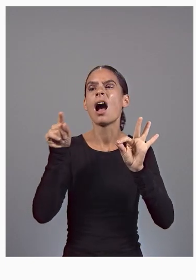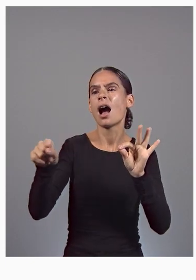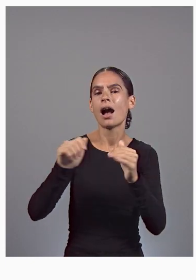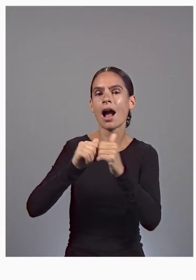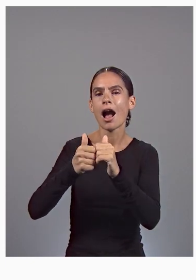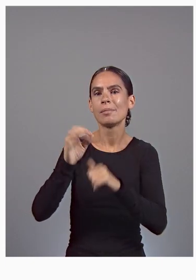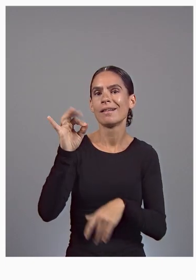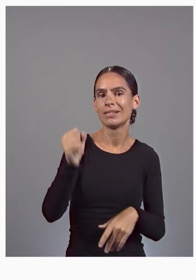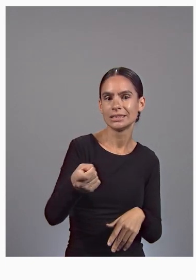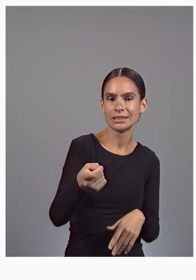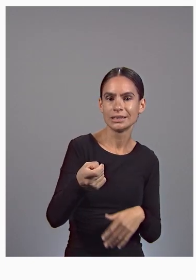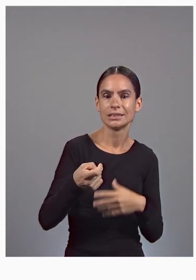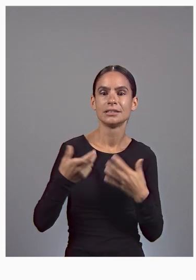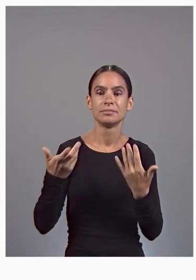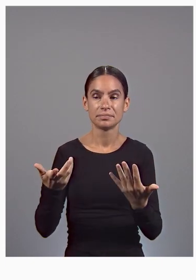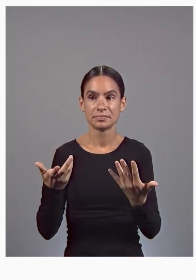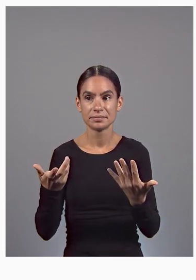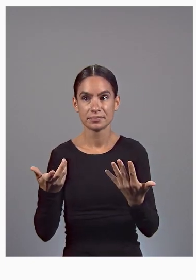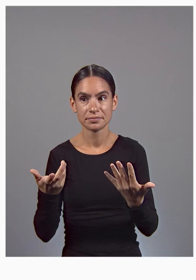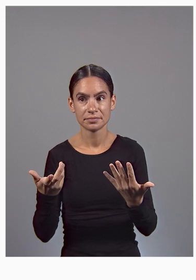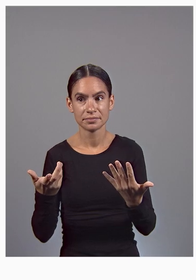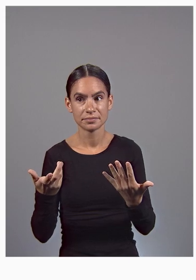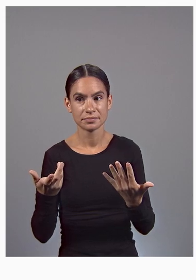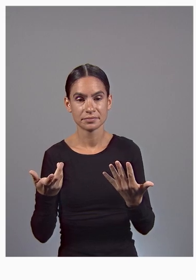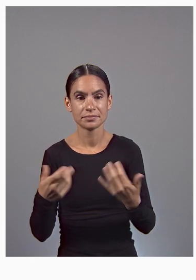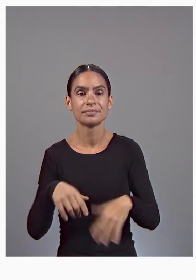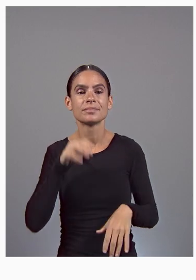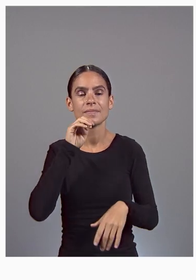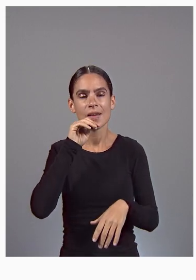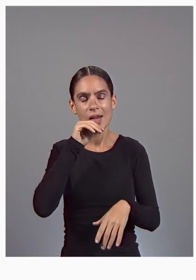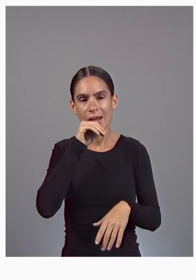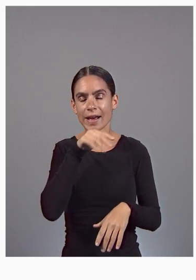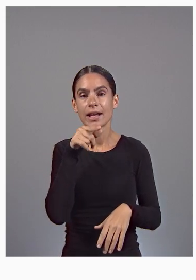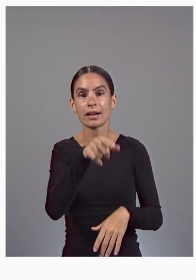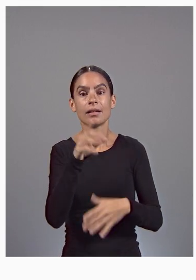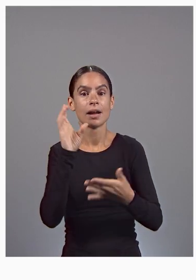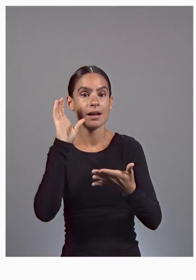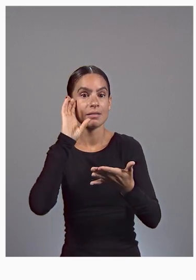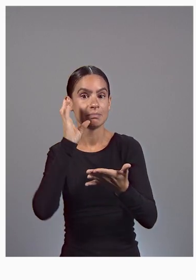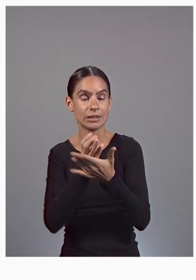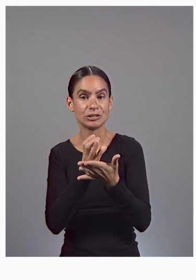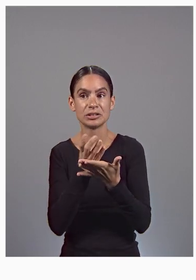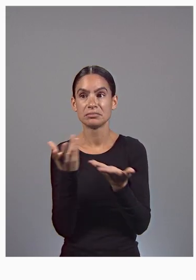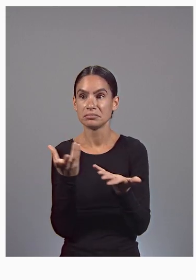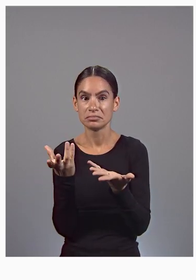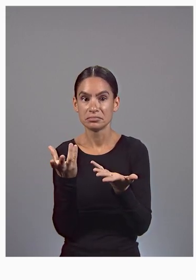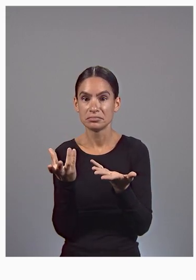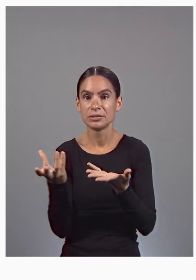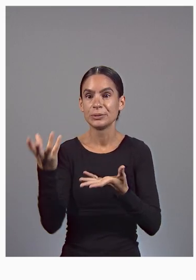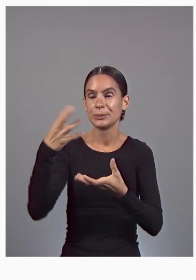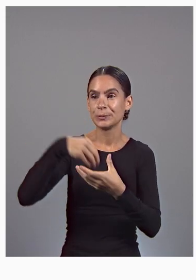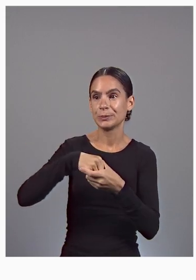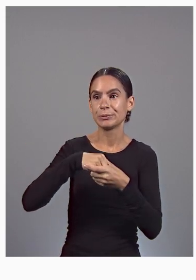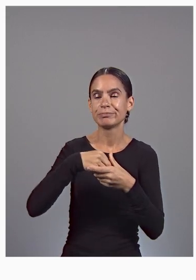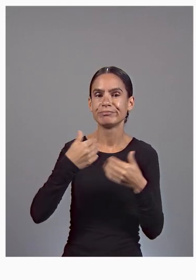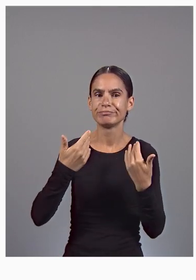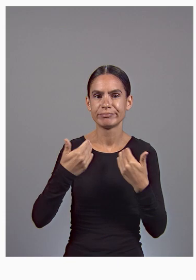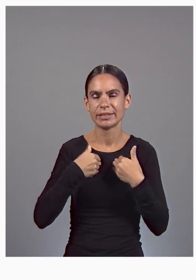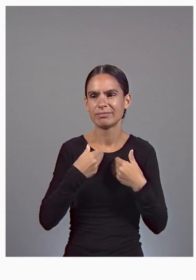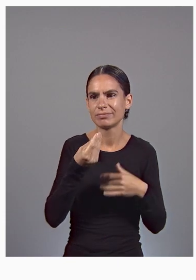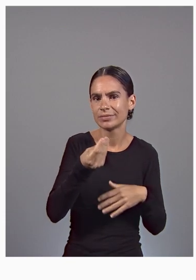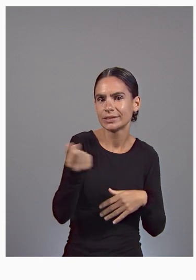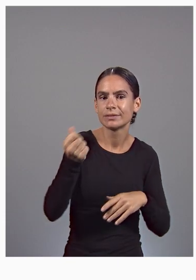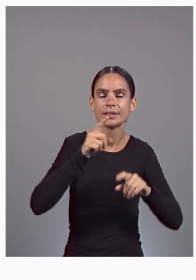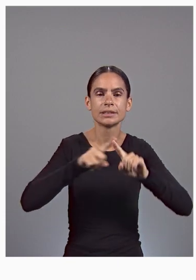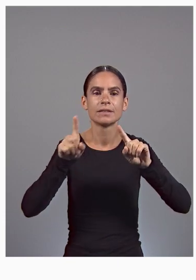need to make to address it. Now, it happens to be that the image that Eric and I are working with today has several external open source dependencies, for